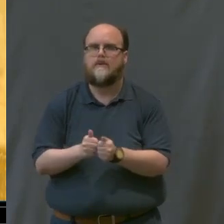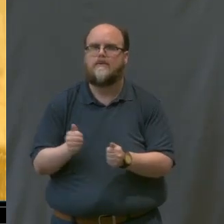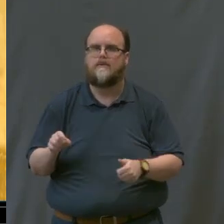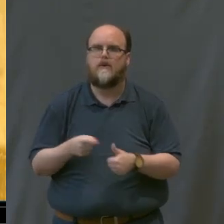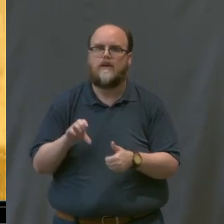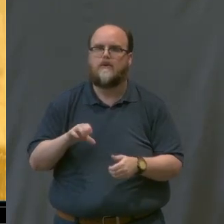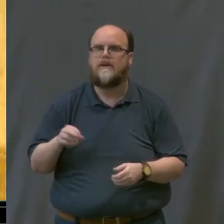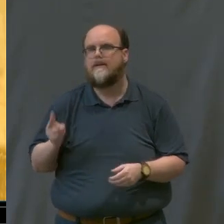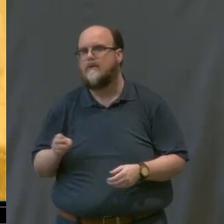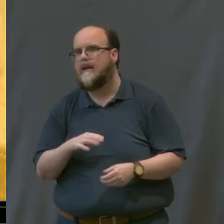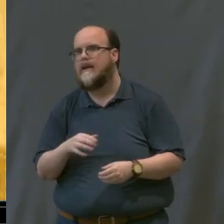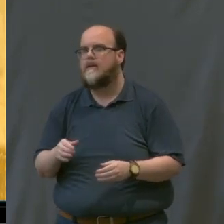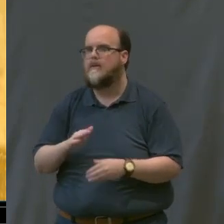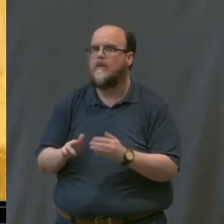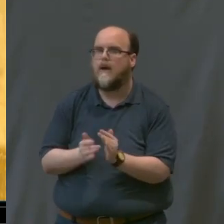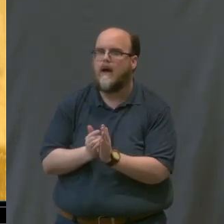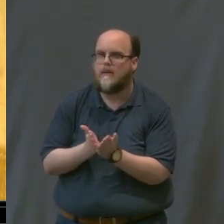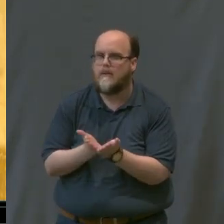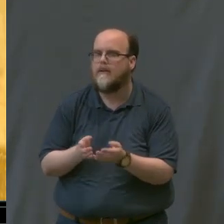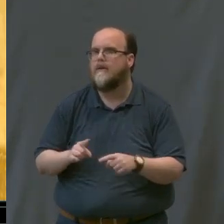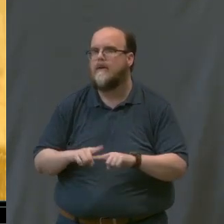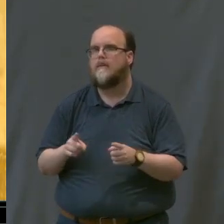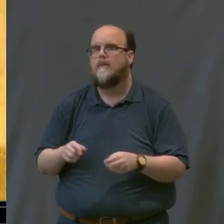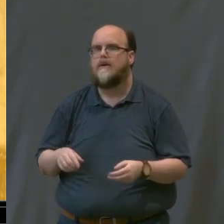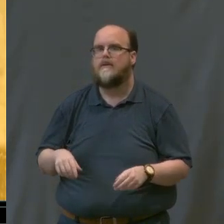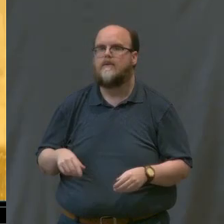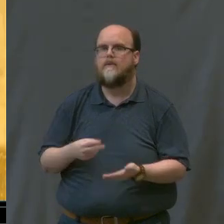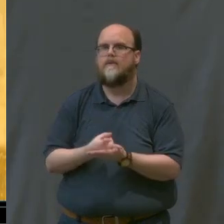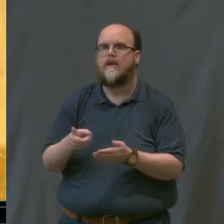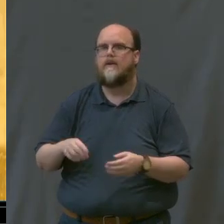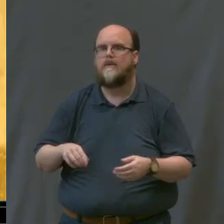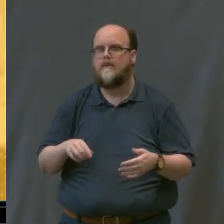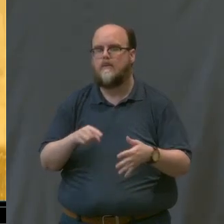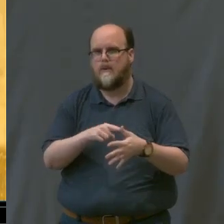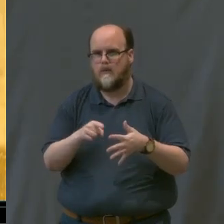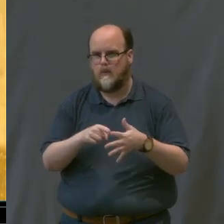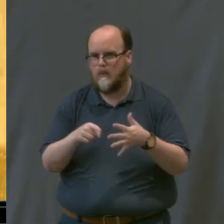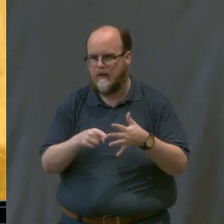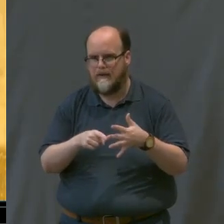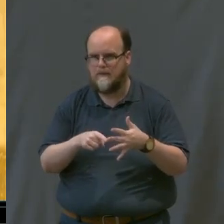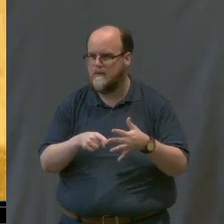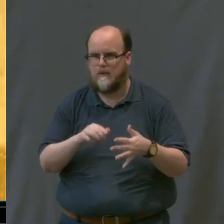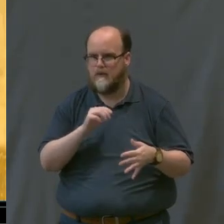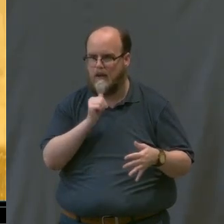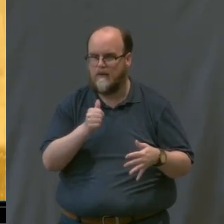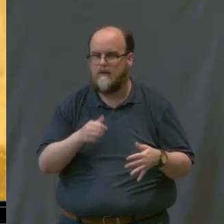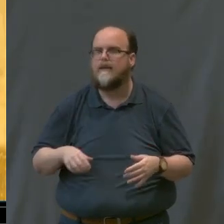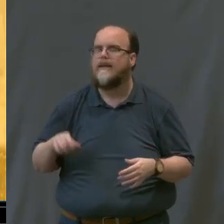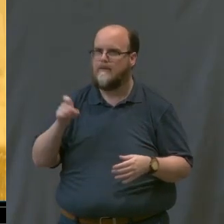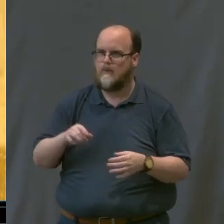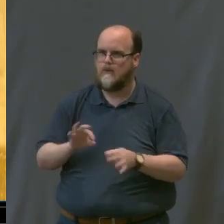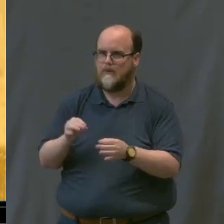history and you're consistent with the remainder of the Bible, but you fail the top three. You must do it in this order. You must interpret in this